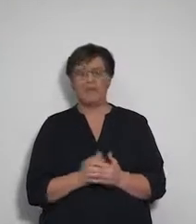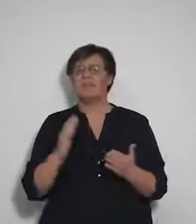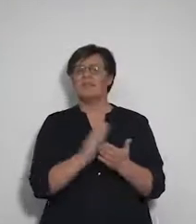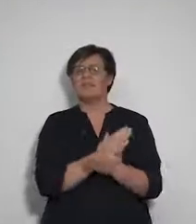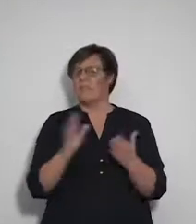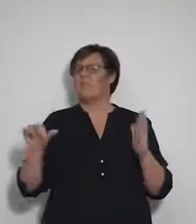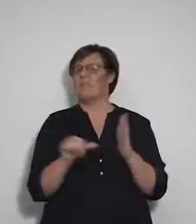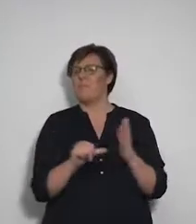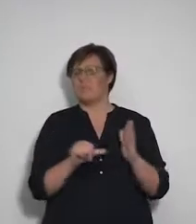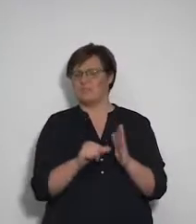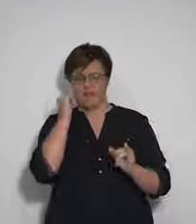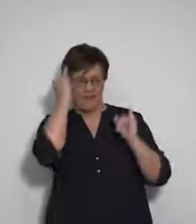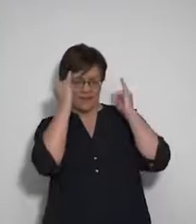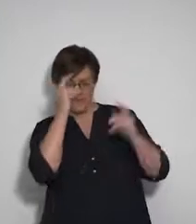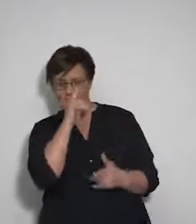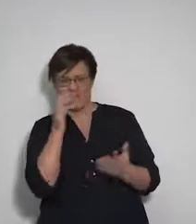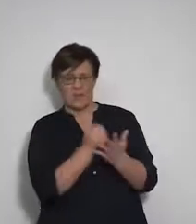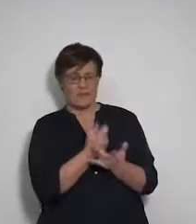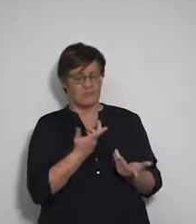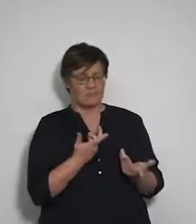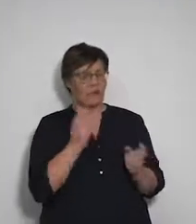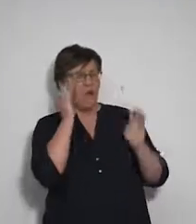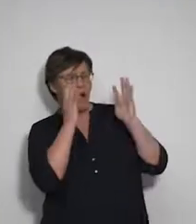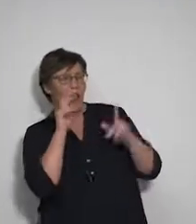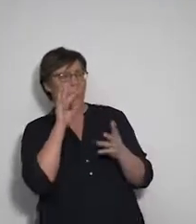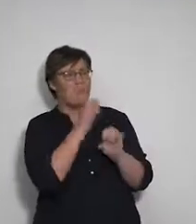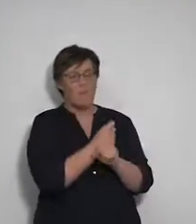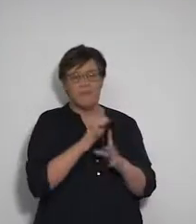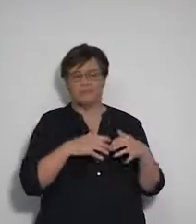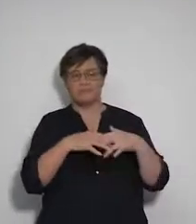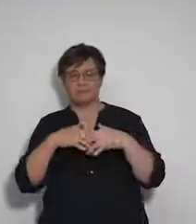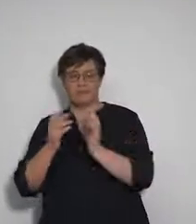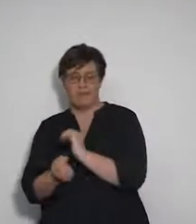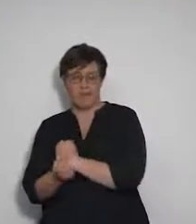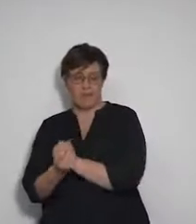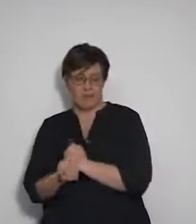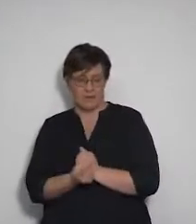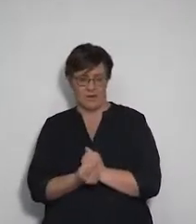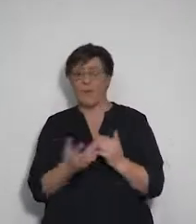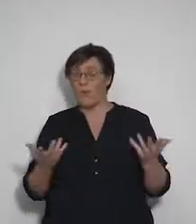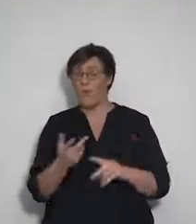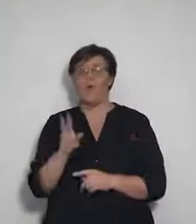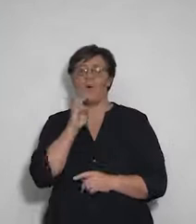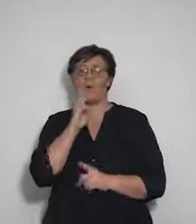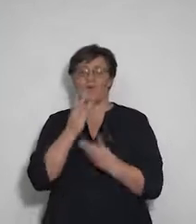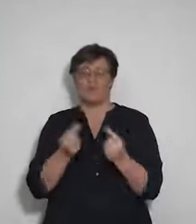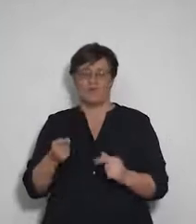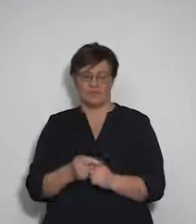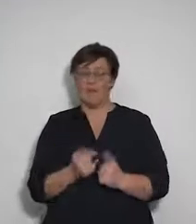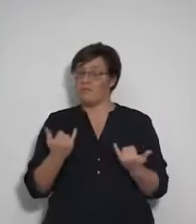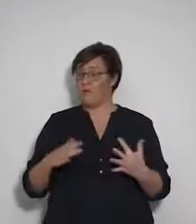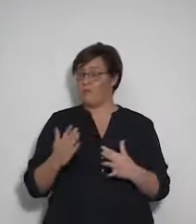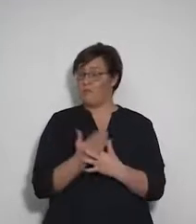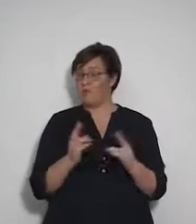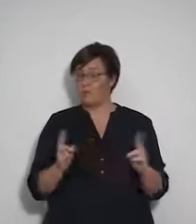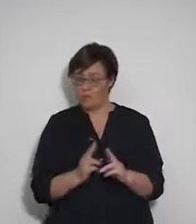very important, ideas in as far as some of these reactions that take place in an aqueous solution. Now, we'll take a short break